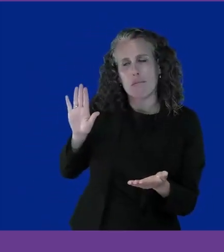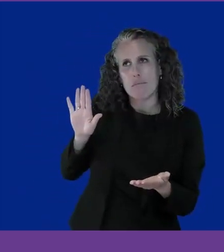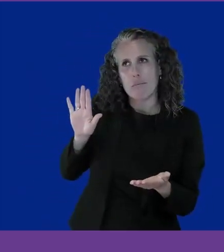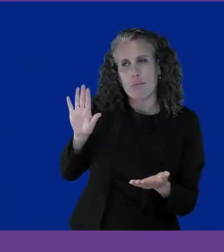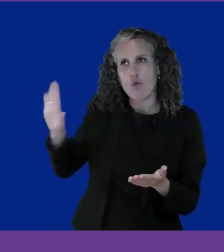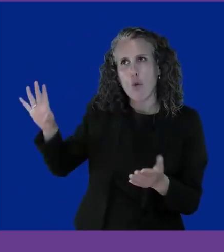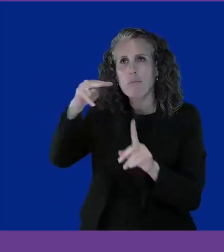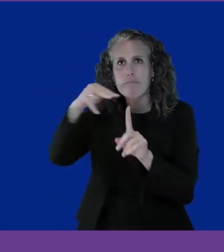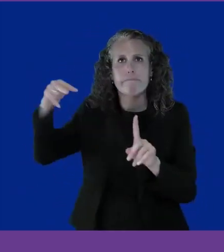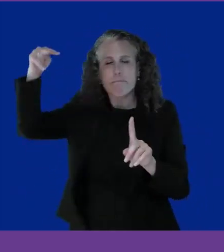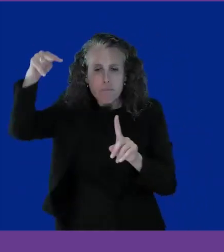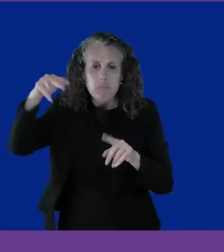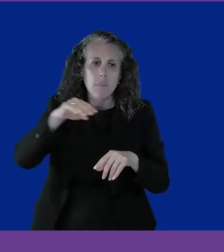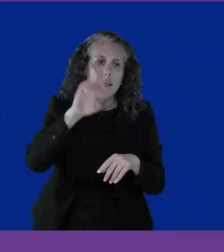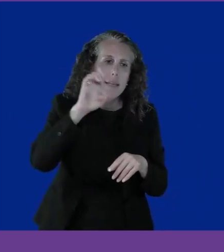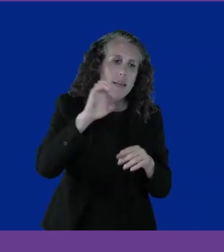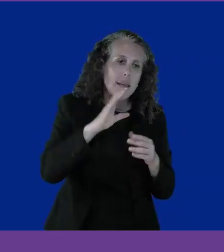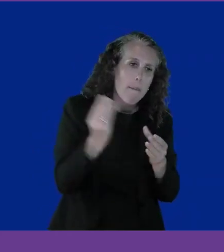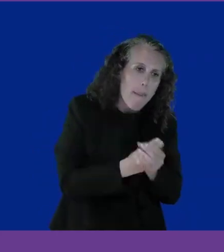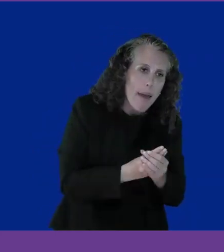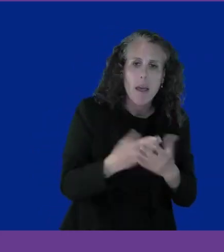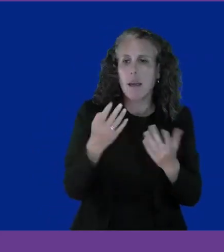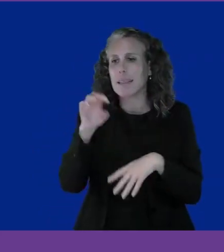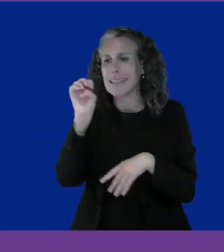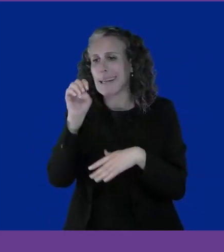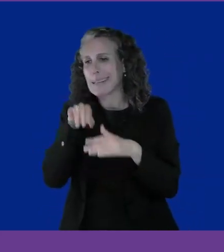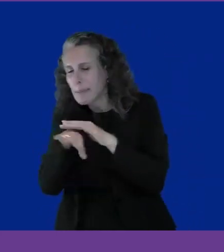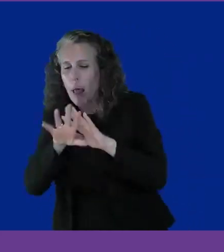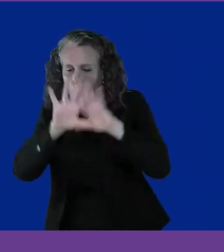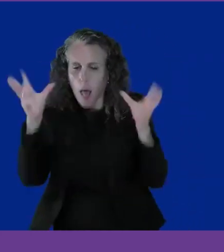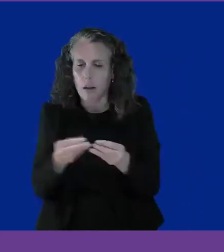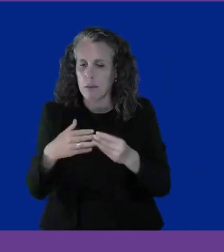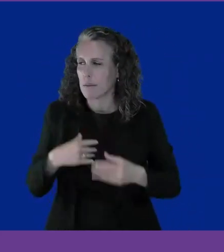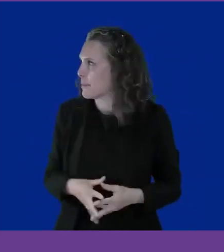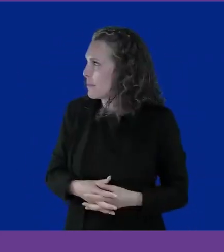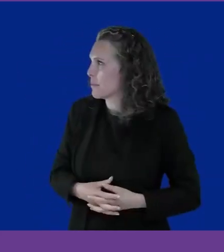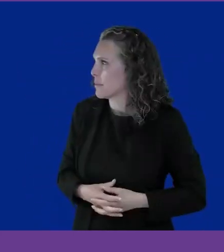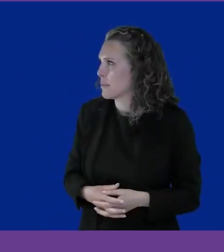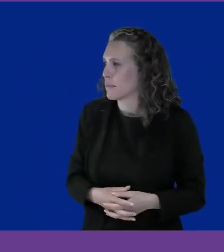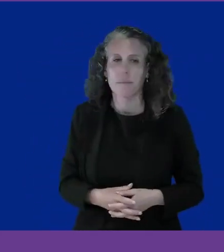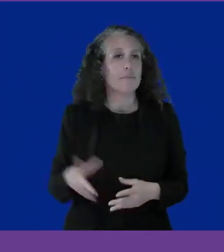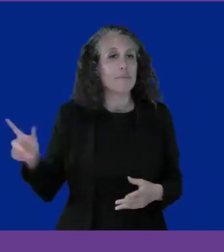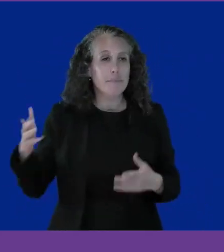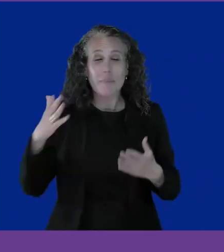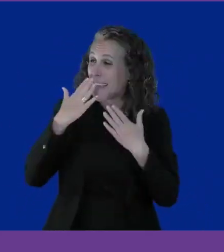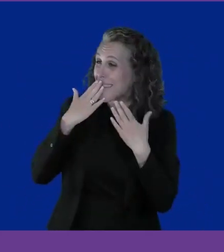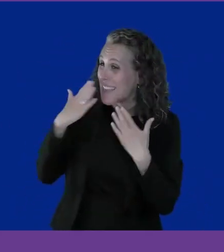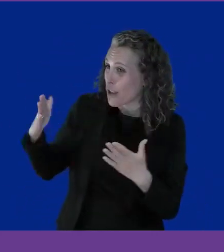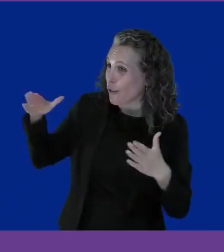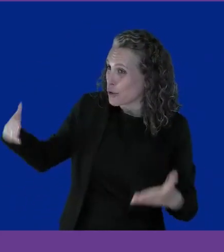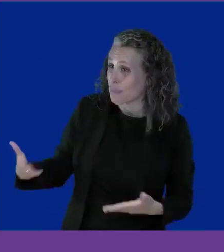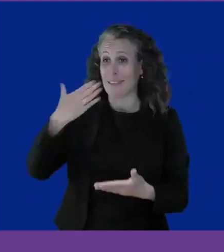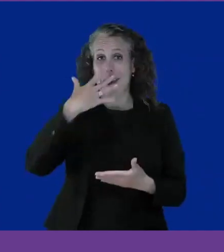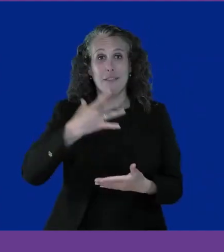e-banking accessibility and accessibility in general. Lisa, please. Thank you for the introduction, Claude. Thank you for the opportunity to